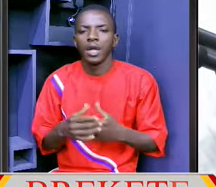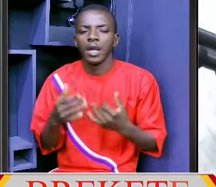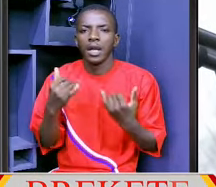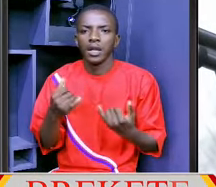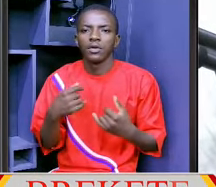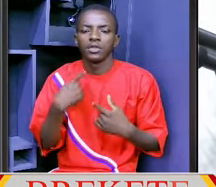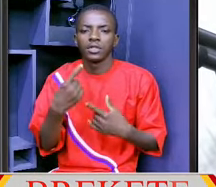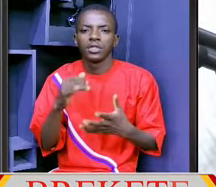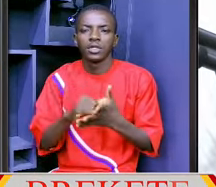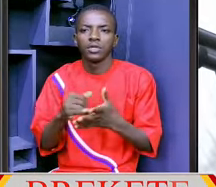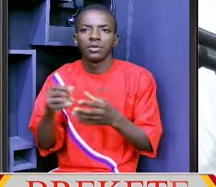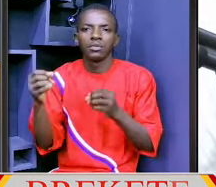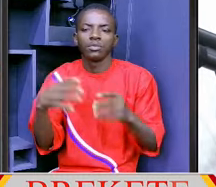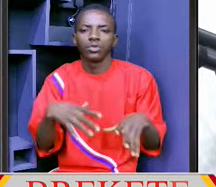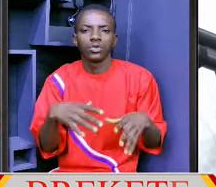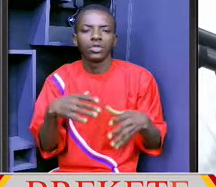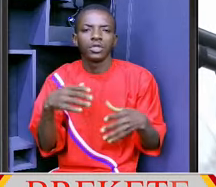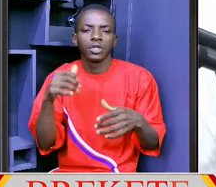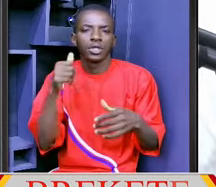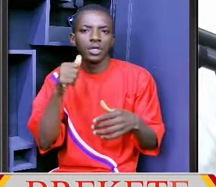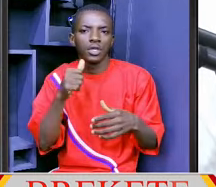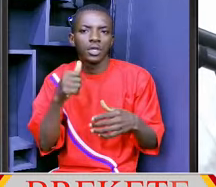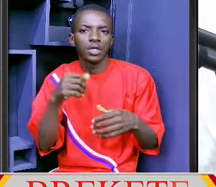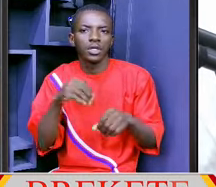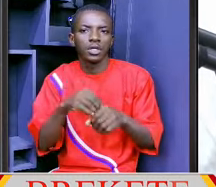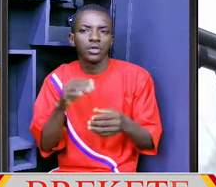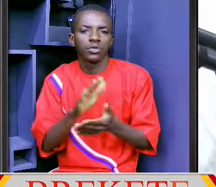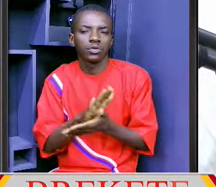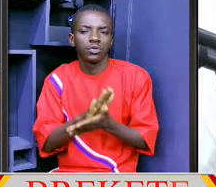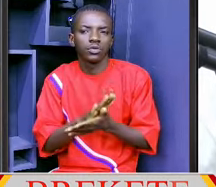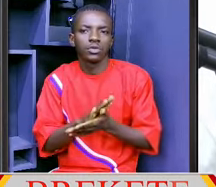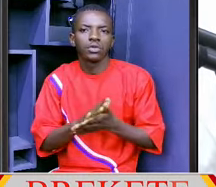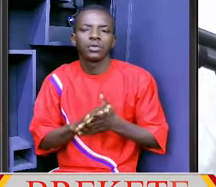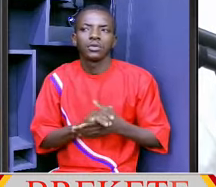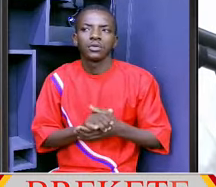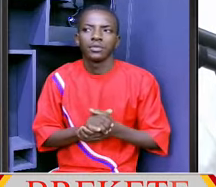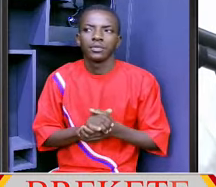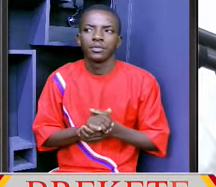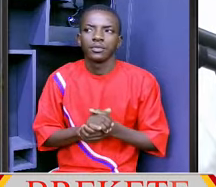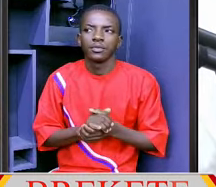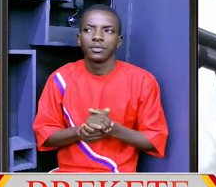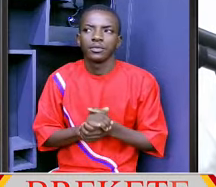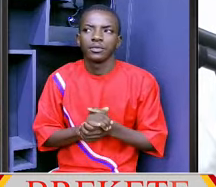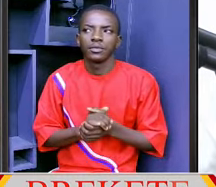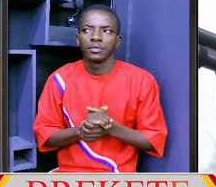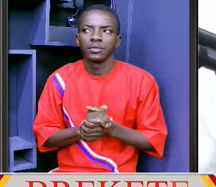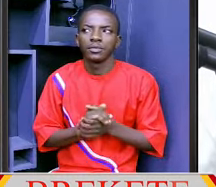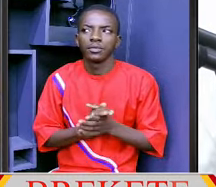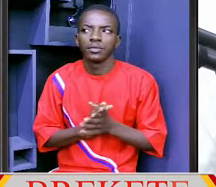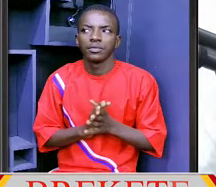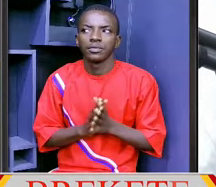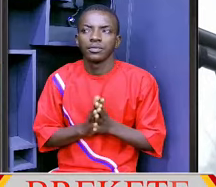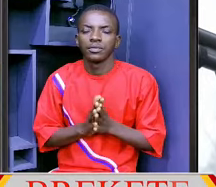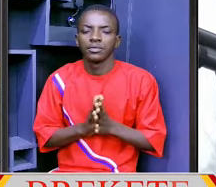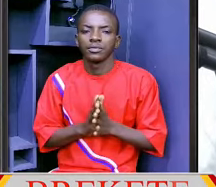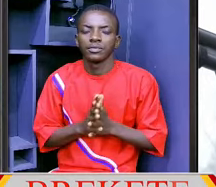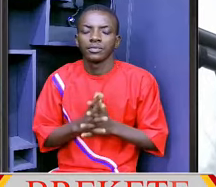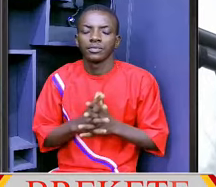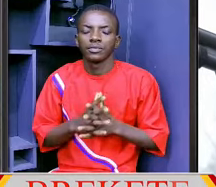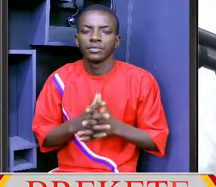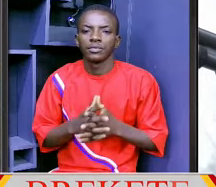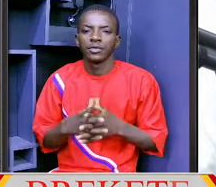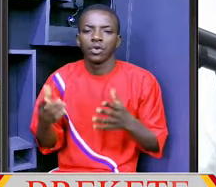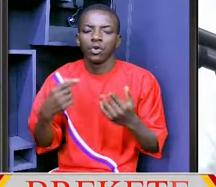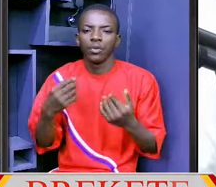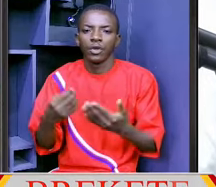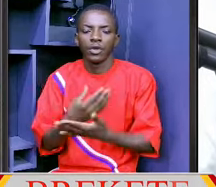Now I say make them put the girl for school. Update day, there our uncle day for studio. Please come forward, make you come give us